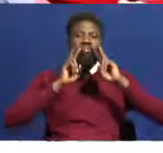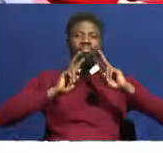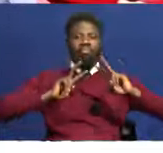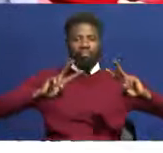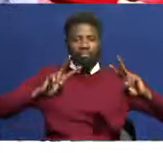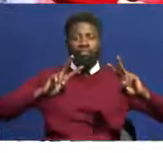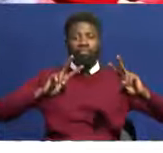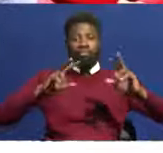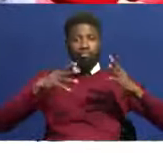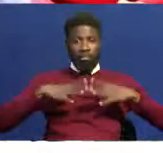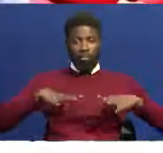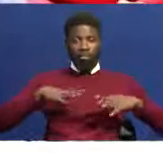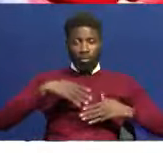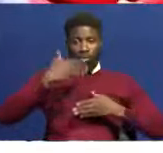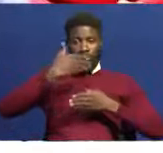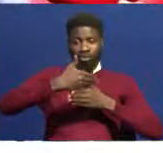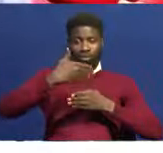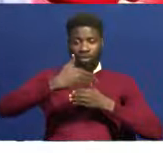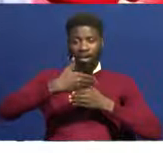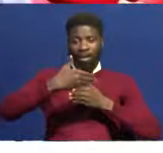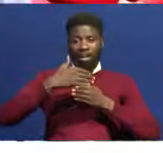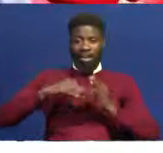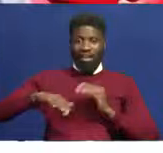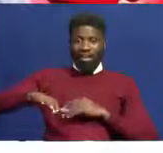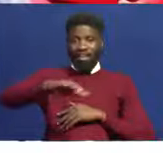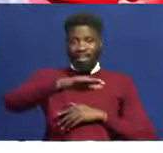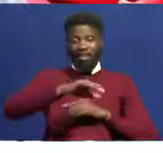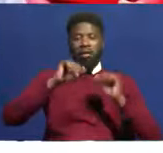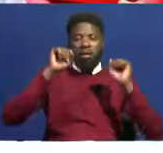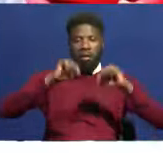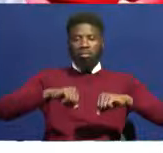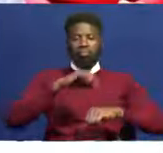those within the borders and those across the borders as well.